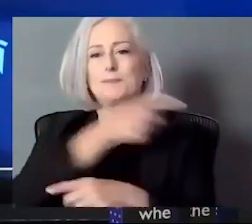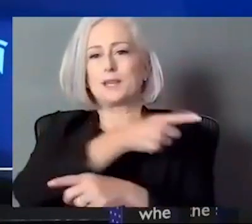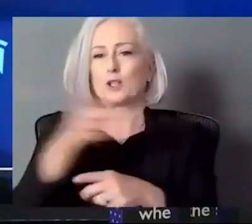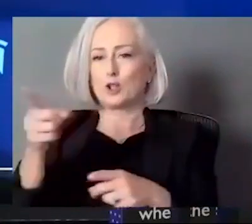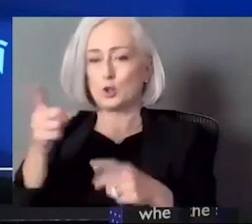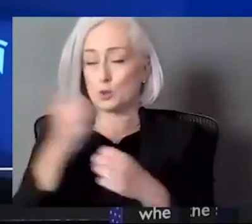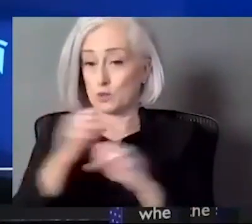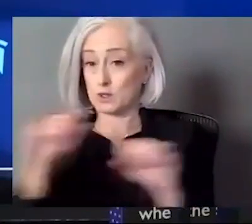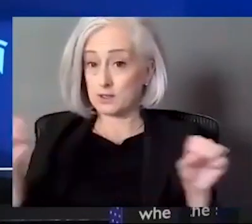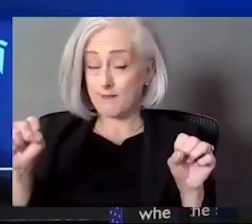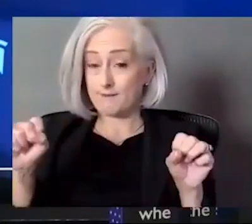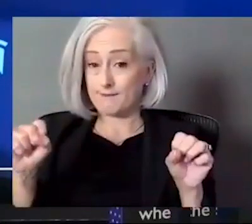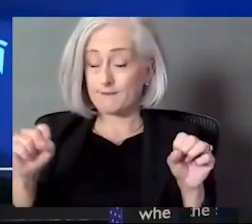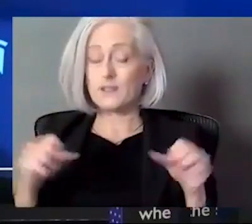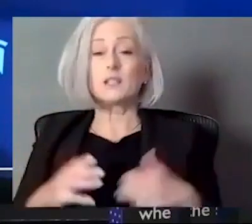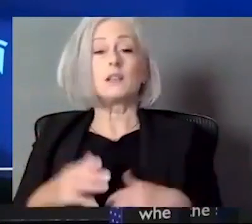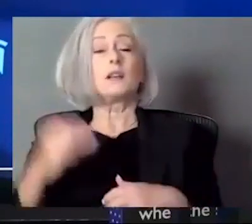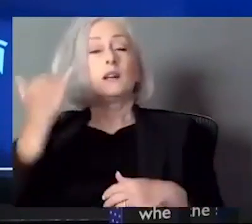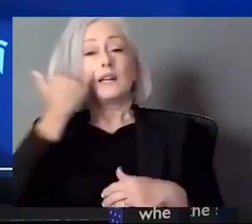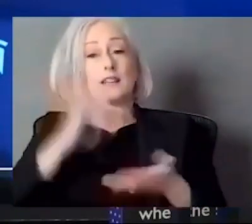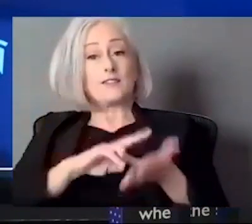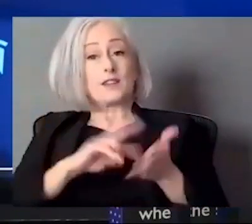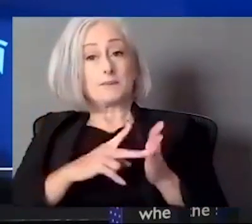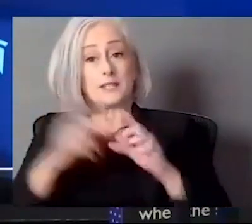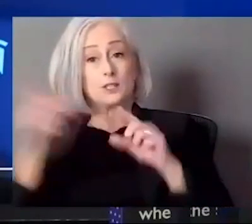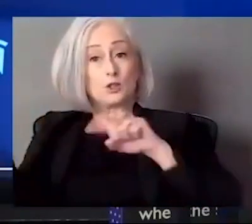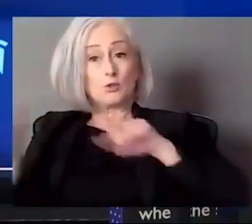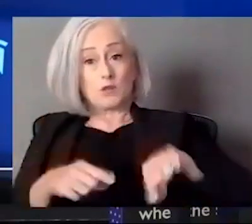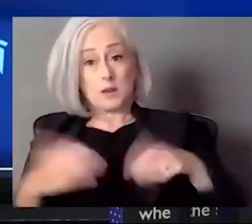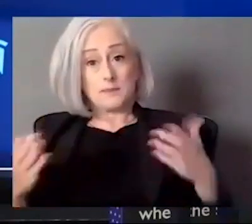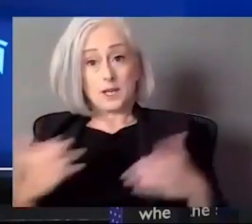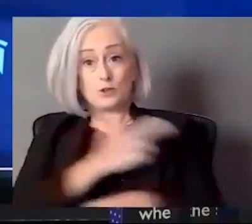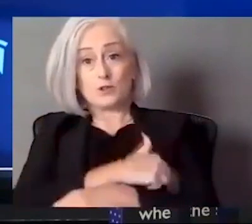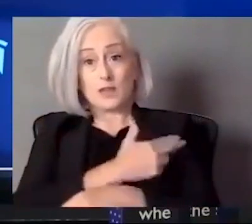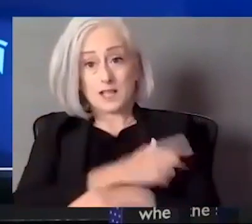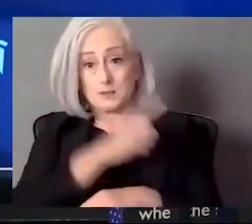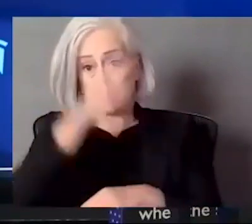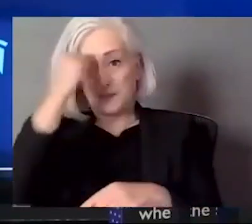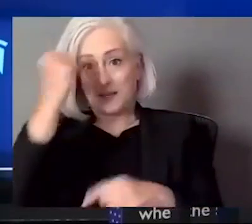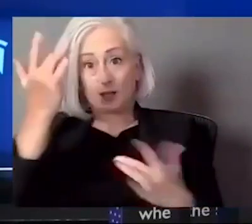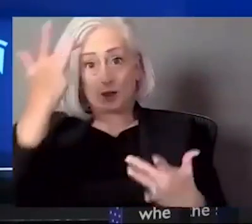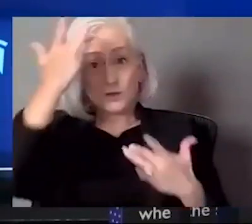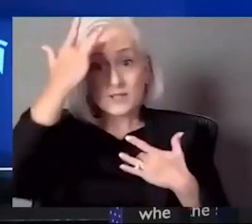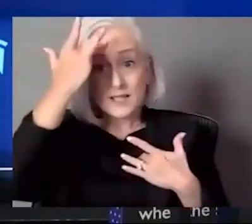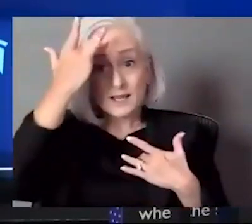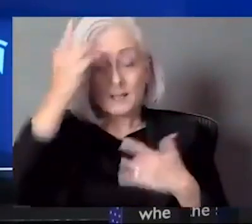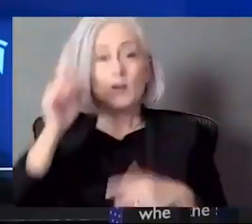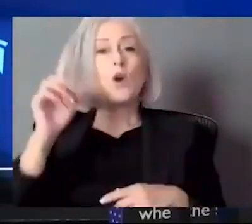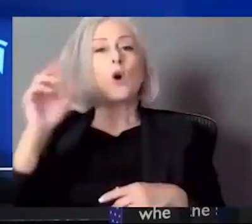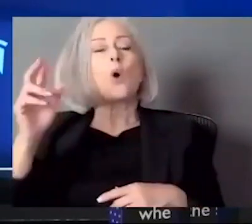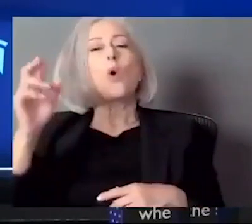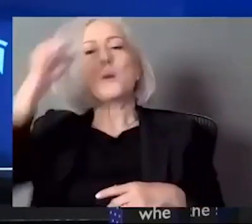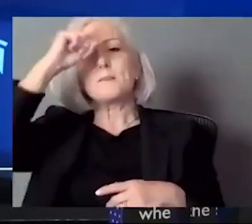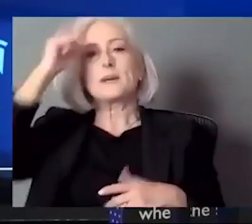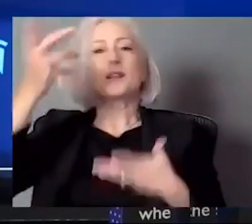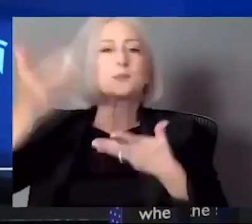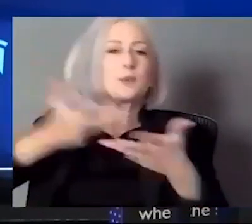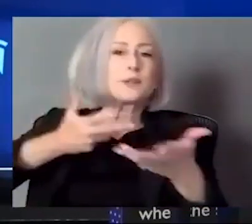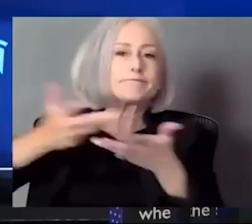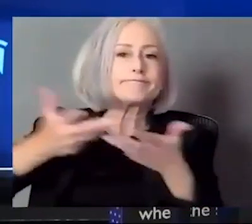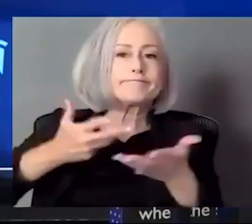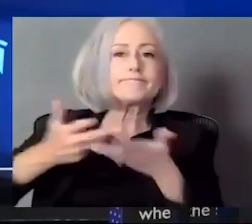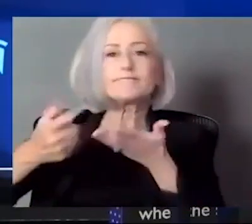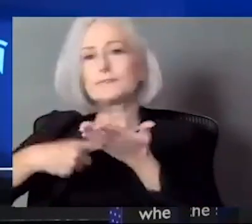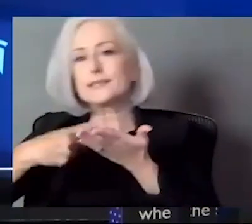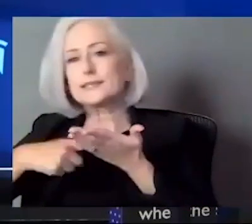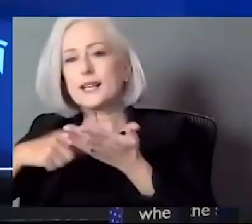that means when you're in our hospital because you're sick, or whether that means because we're having a conversation about COVID-19, or what